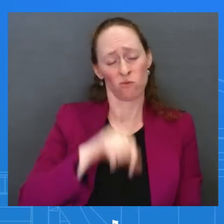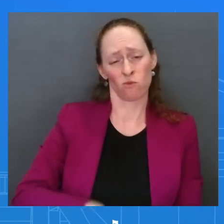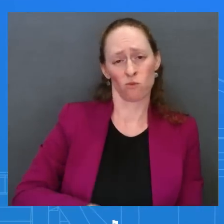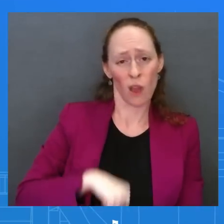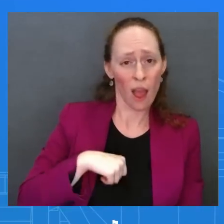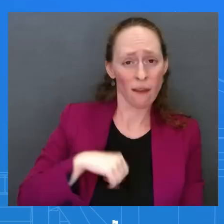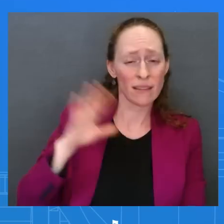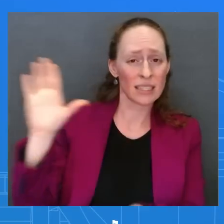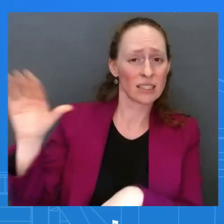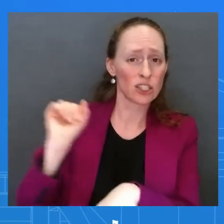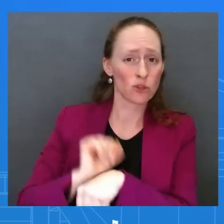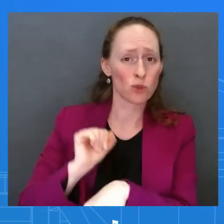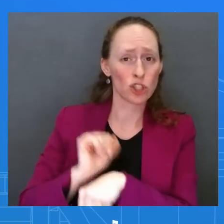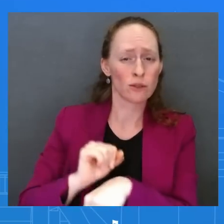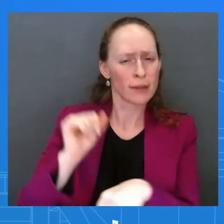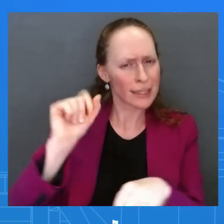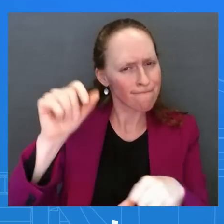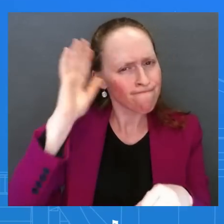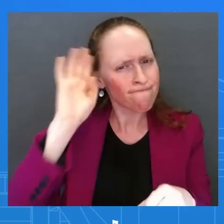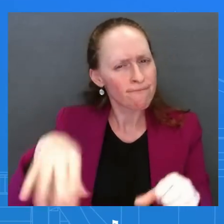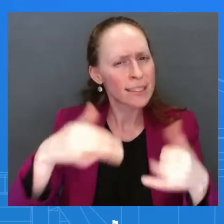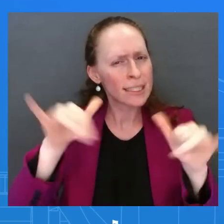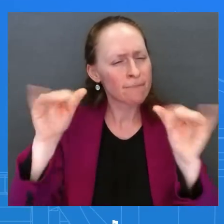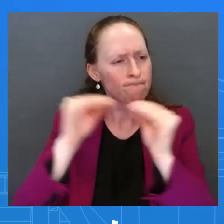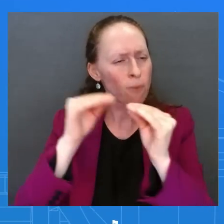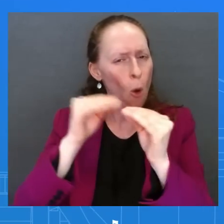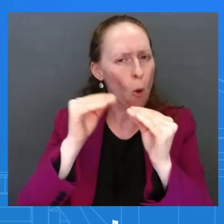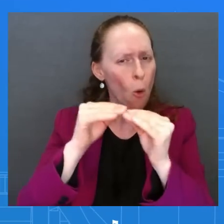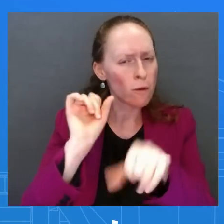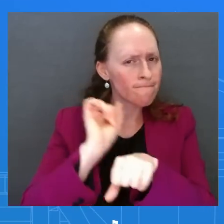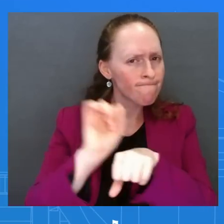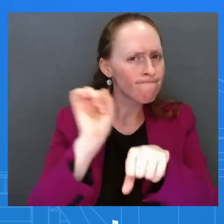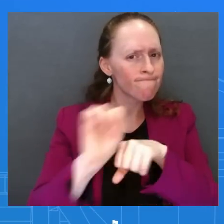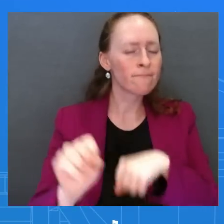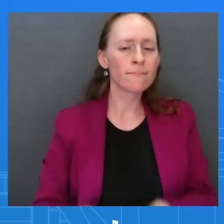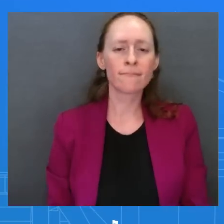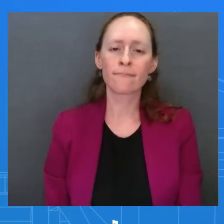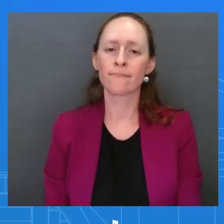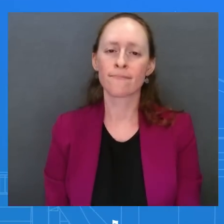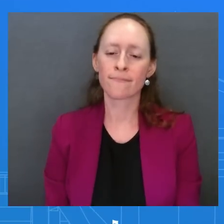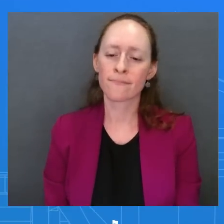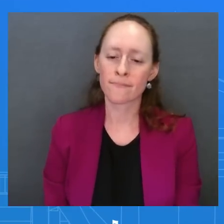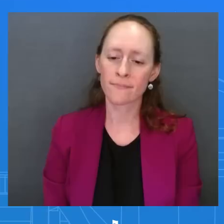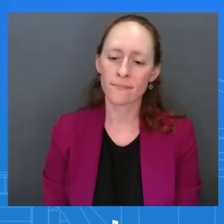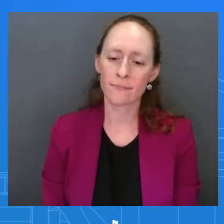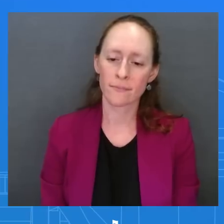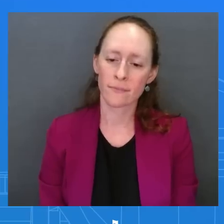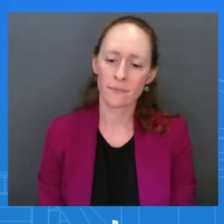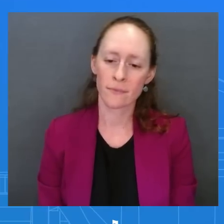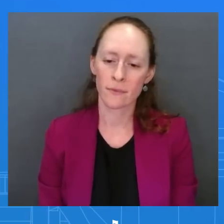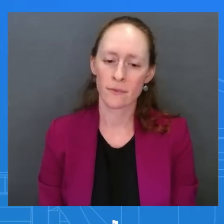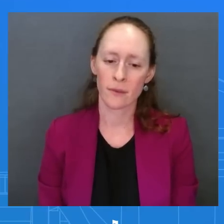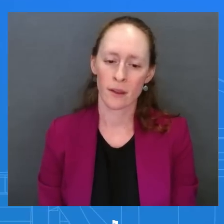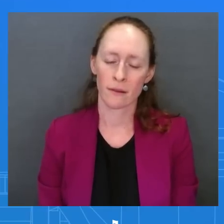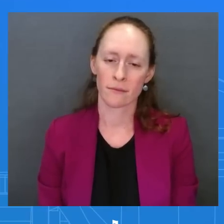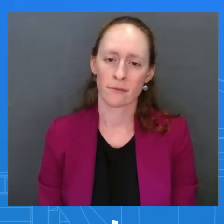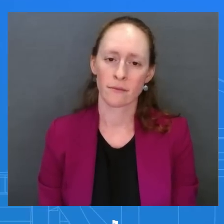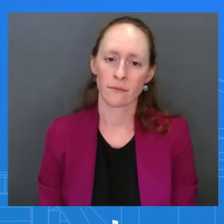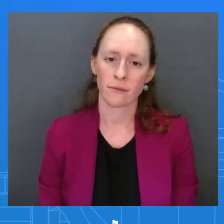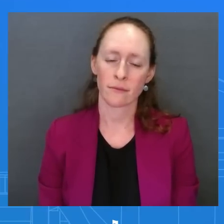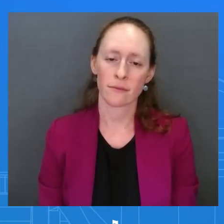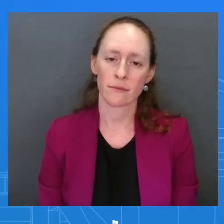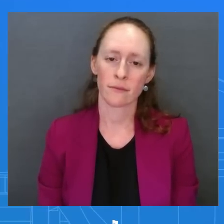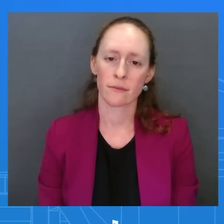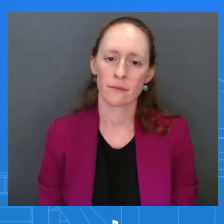that. Go ahead, Michael. Thanks, Karine. The president has called the previous administration's policy of separating families who cross the